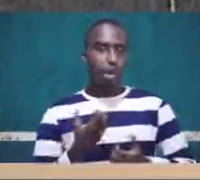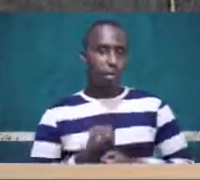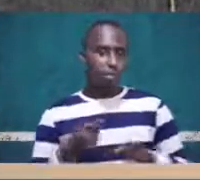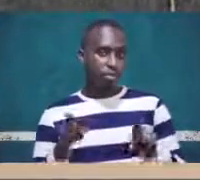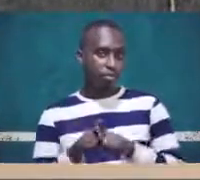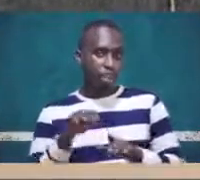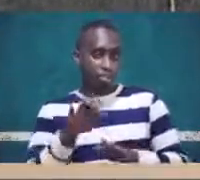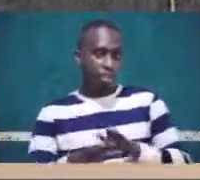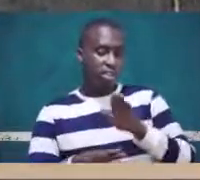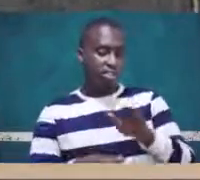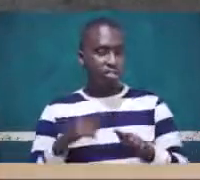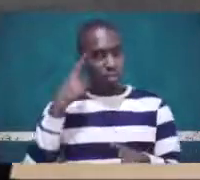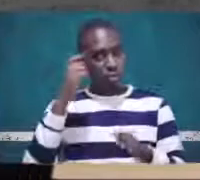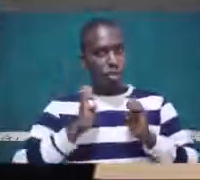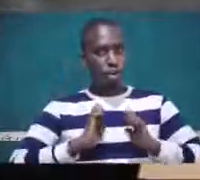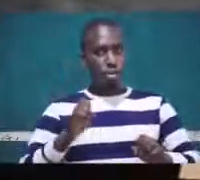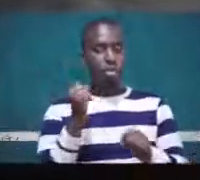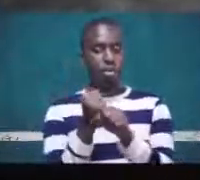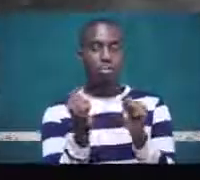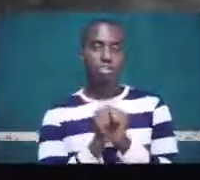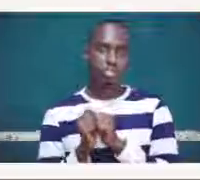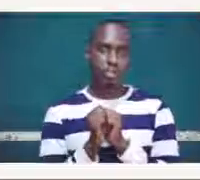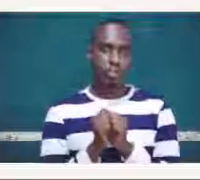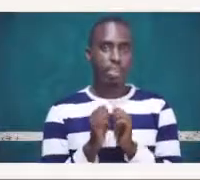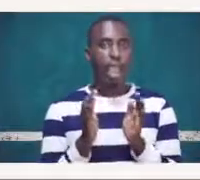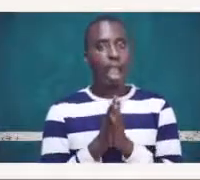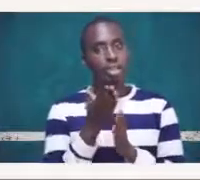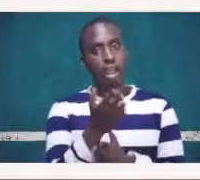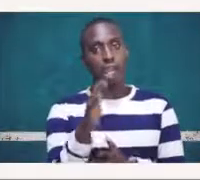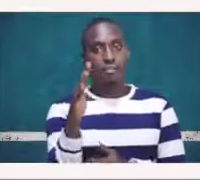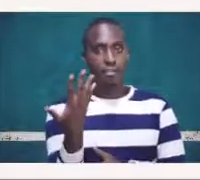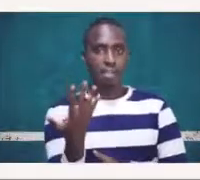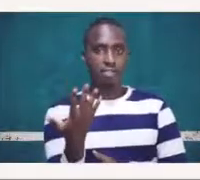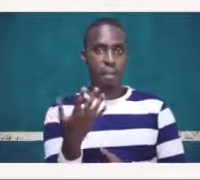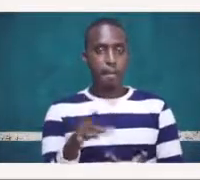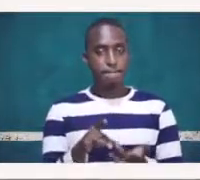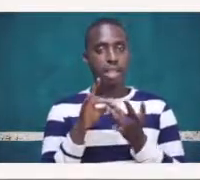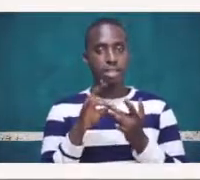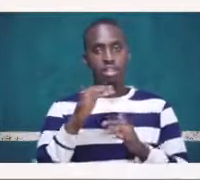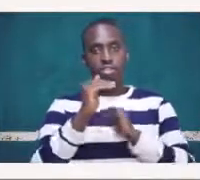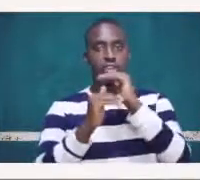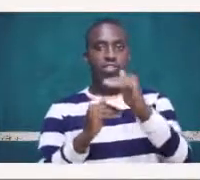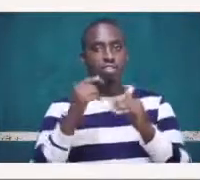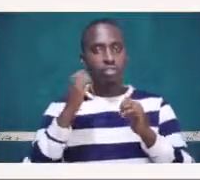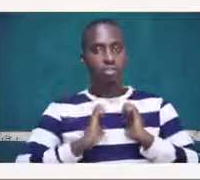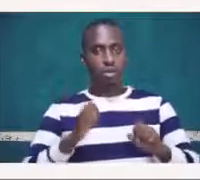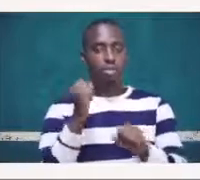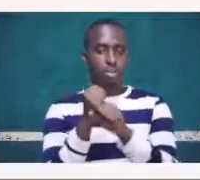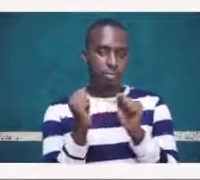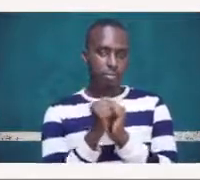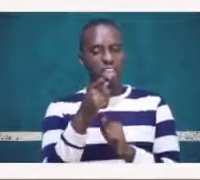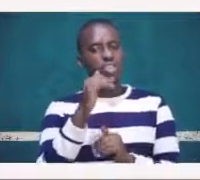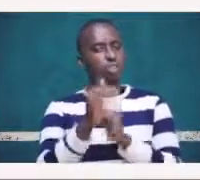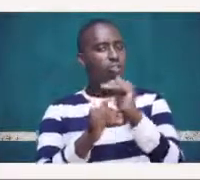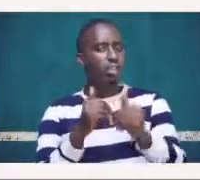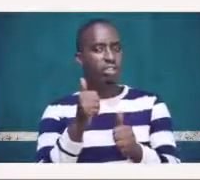the stages of economic integration. And there are 5 main stages of economic integration. And what are those